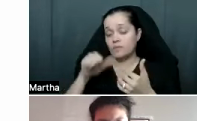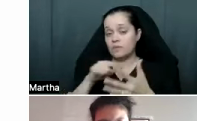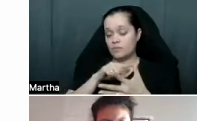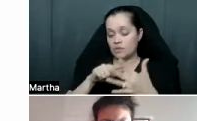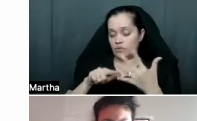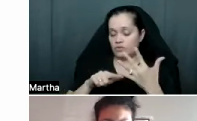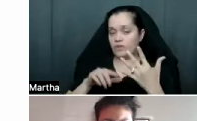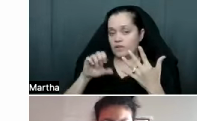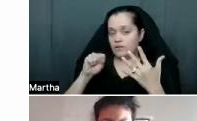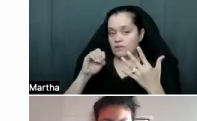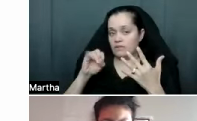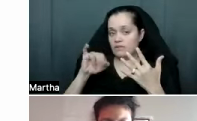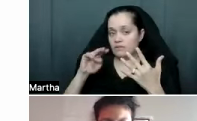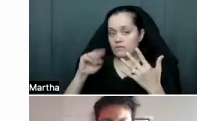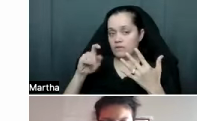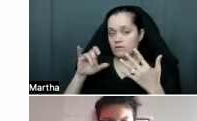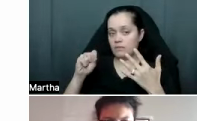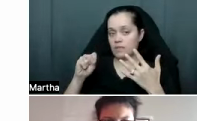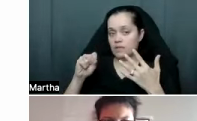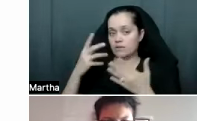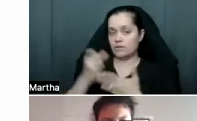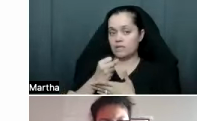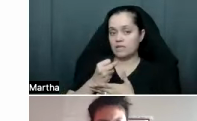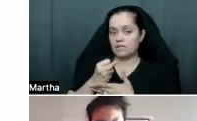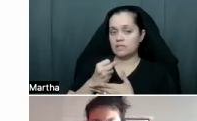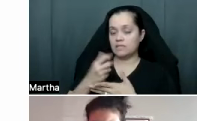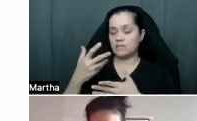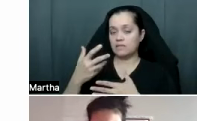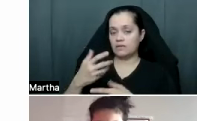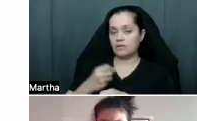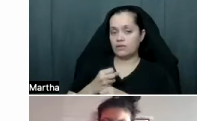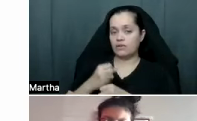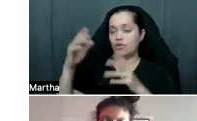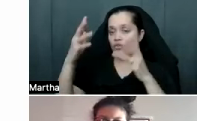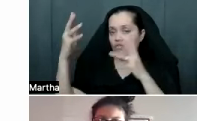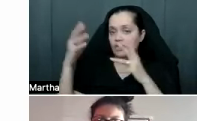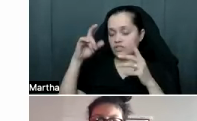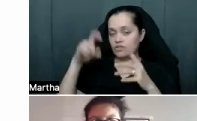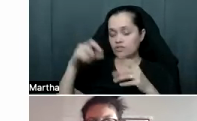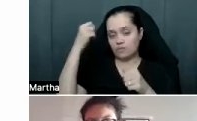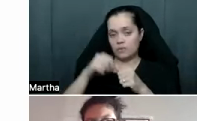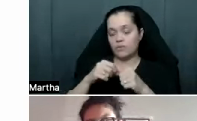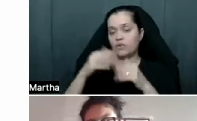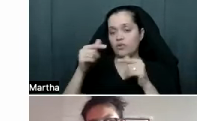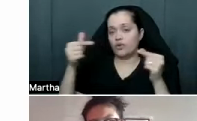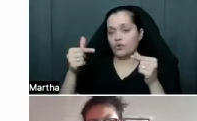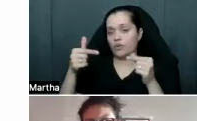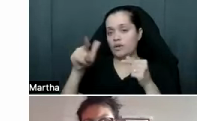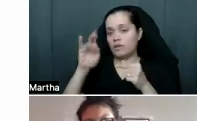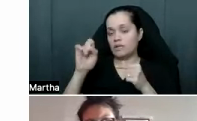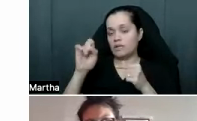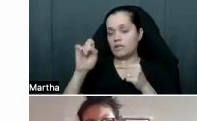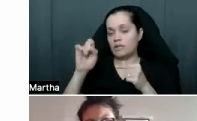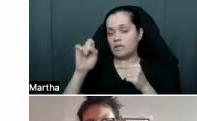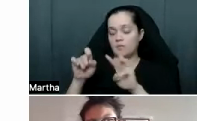phrase, Sophia Milos has earned ovations, you ought to be able to remember the Great Lakes going from west to